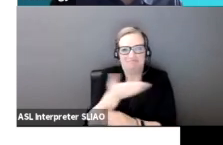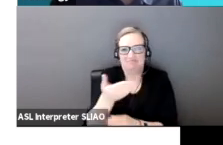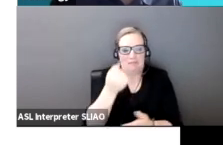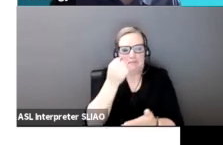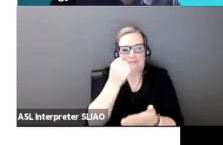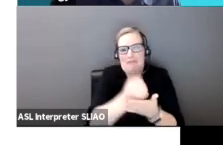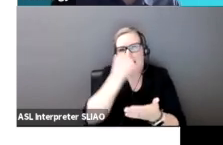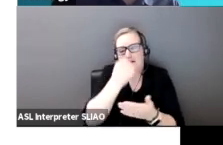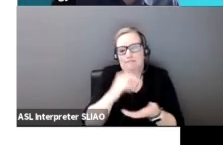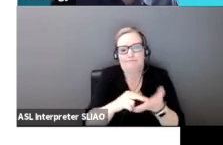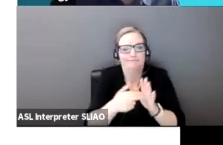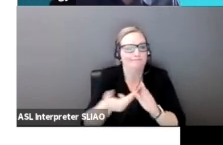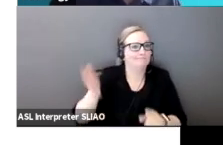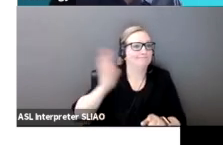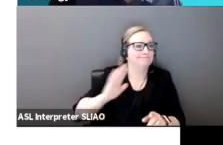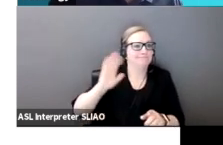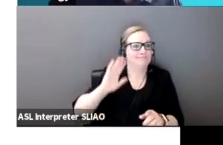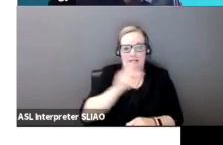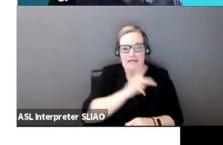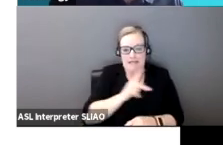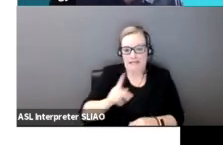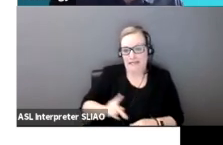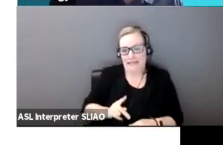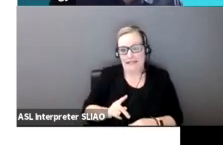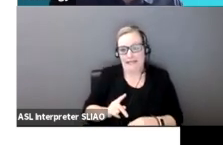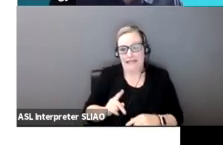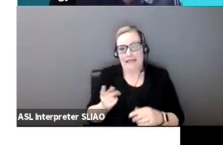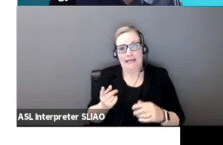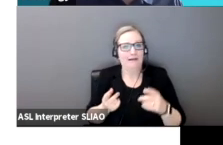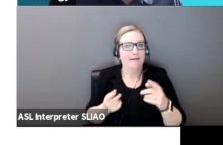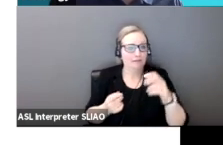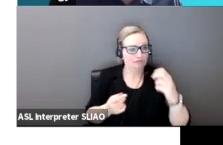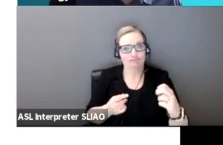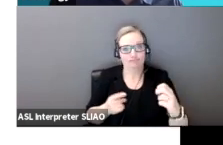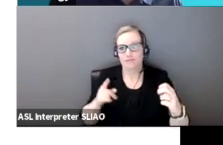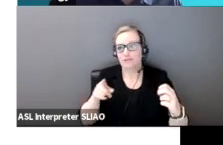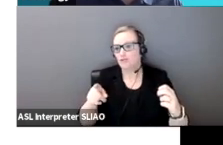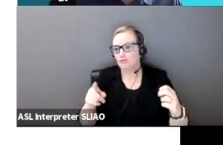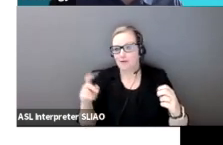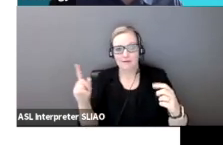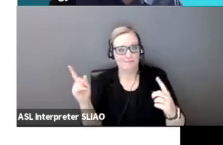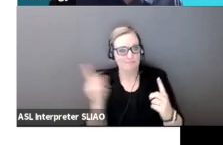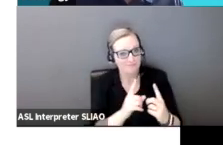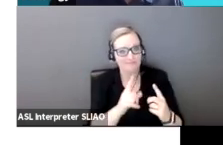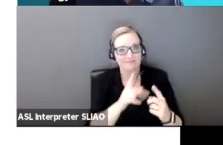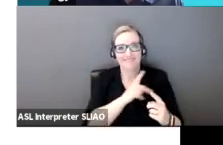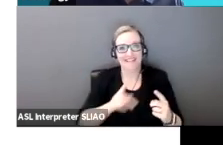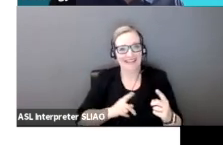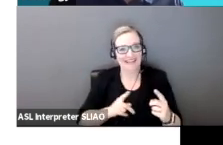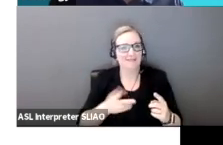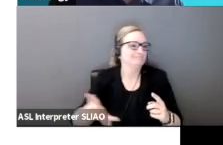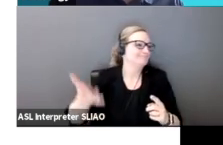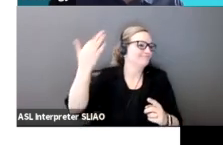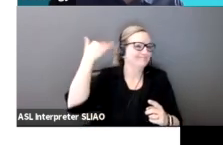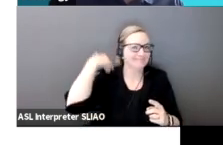grant you on a piece of paper. If you went and were good friends with the king, then and